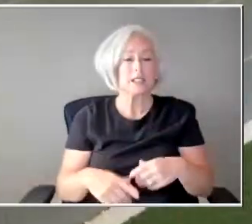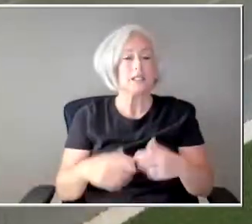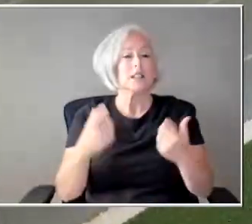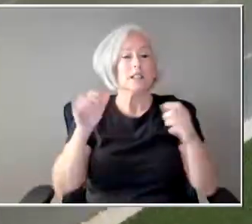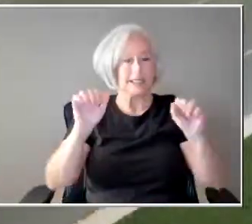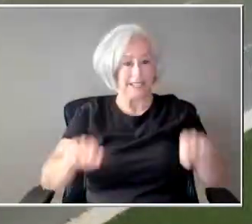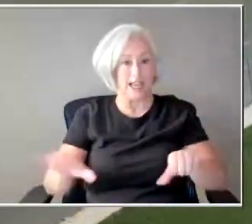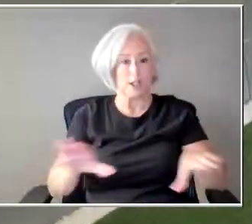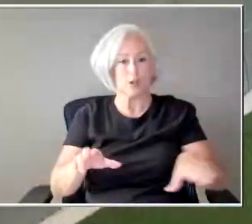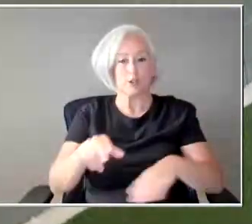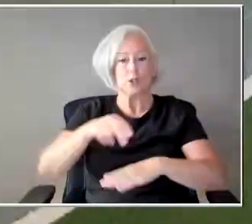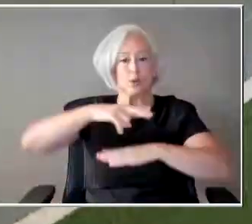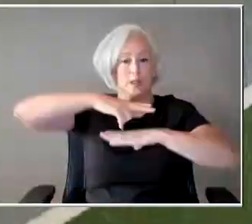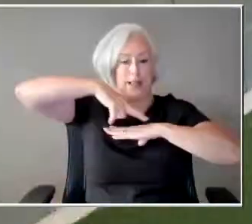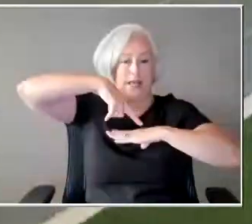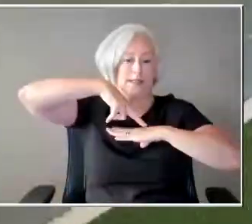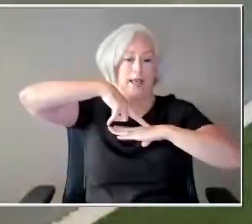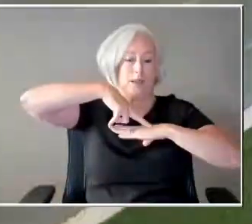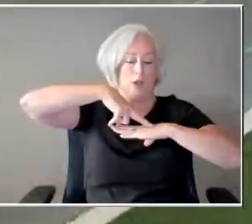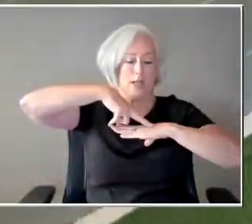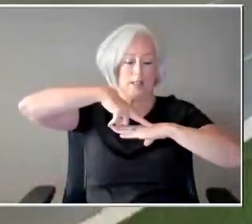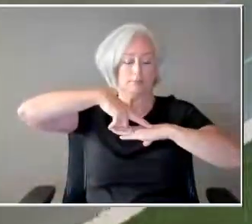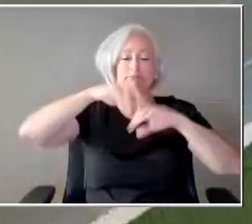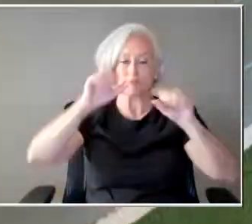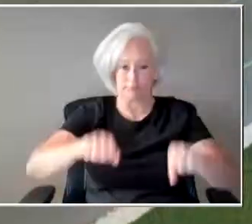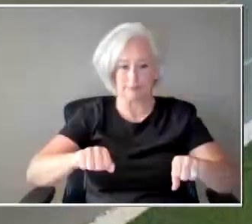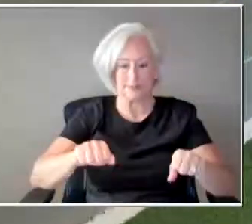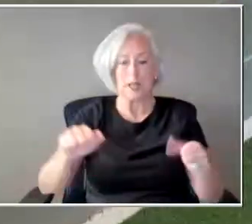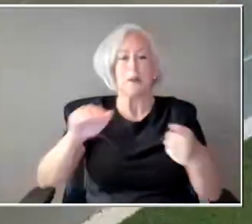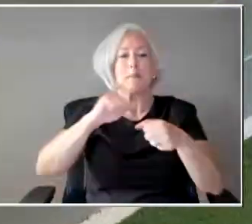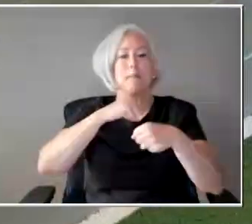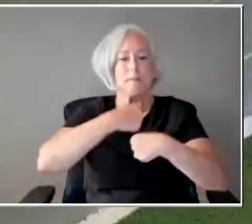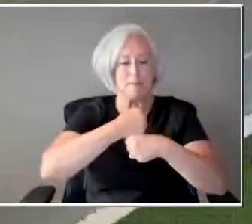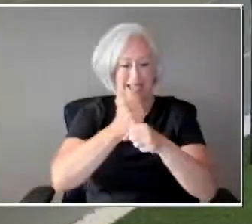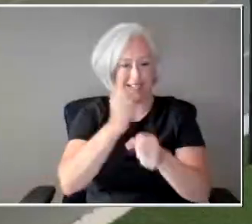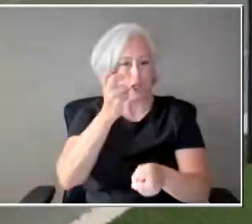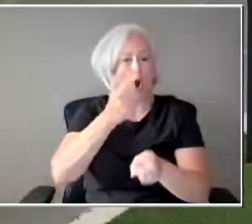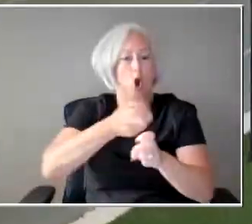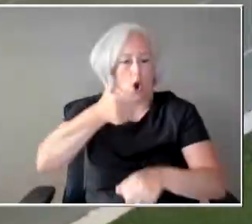make that exercise harder, that's exactly what you would do. Is you would progressionally walk your legs out,